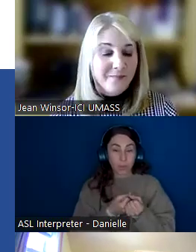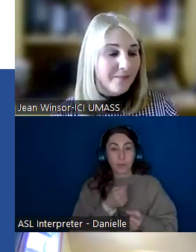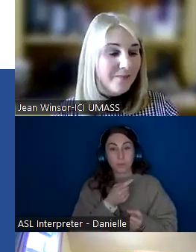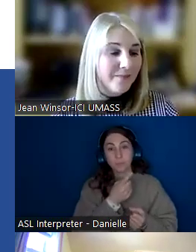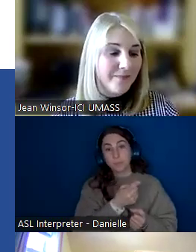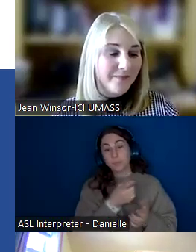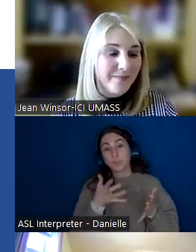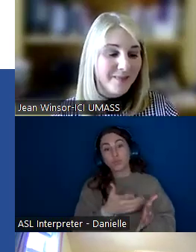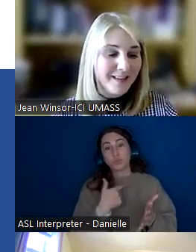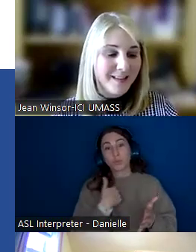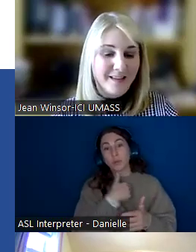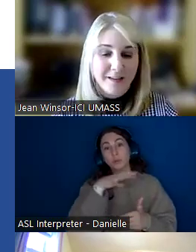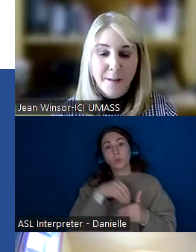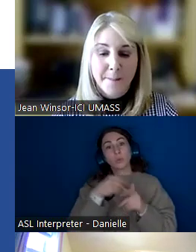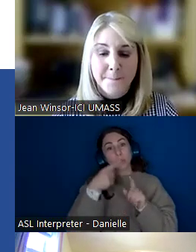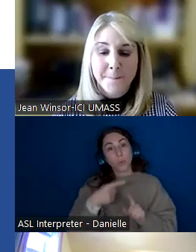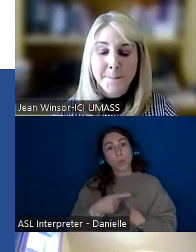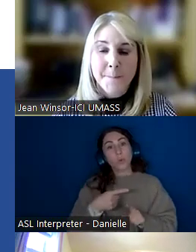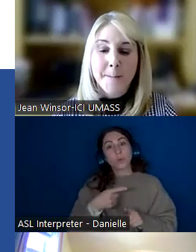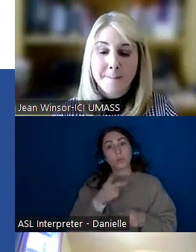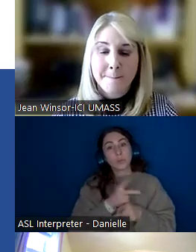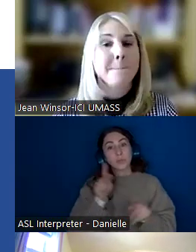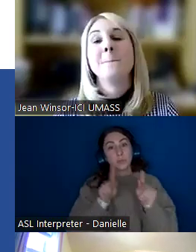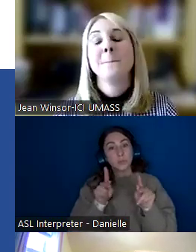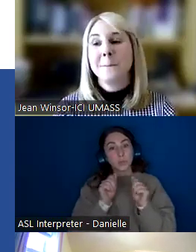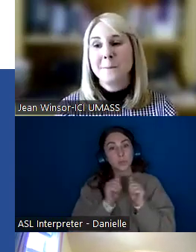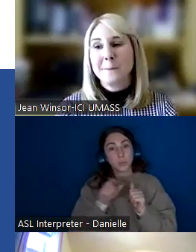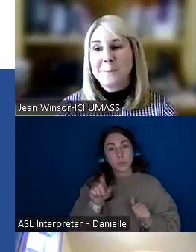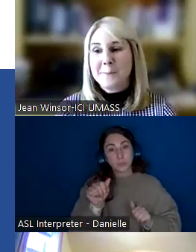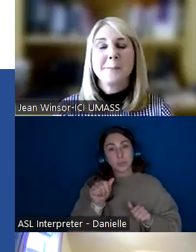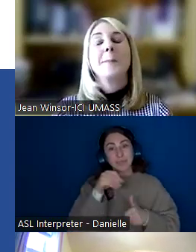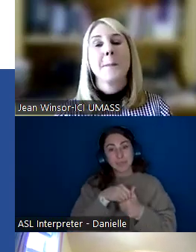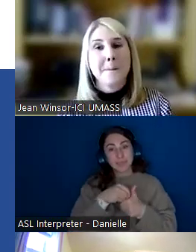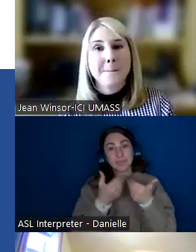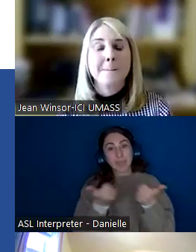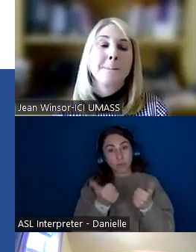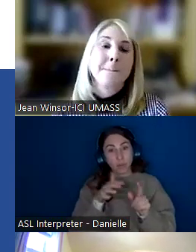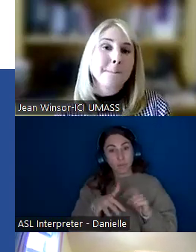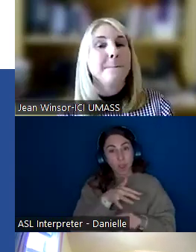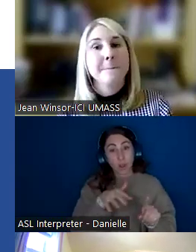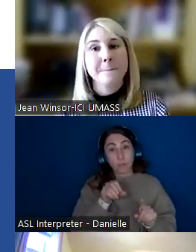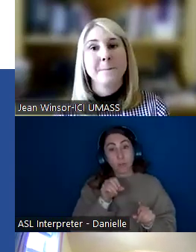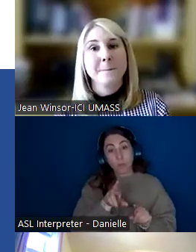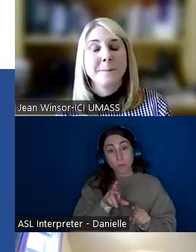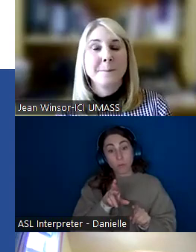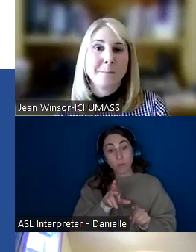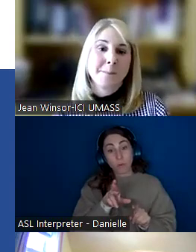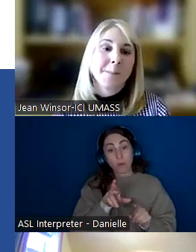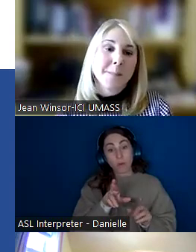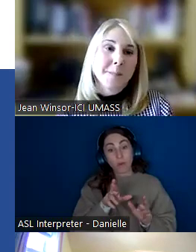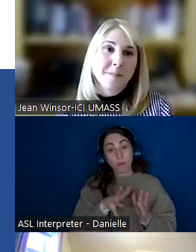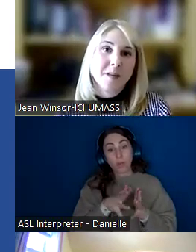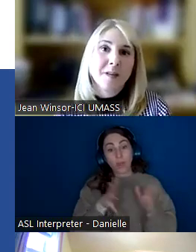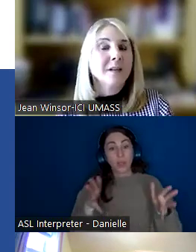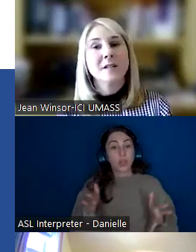to include goals to keep people with disabilities in segregated environments or even encourage youth